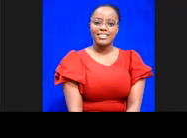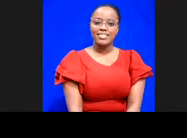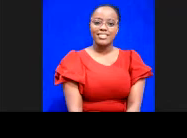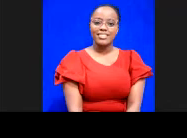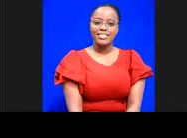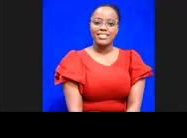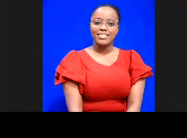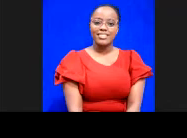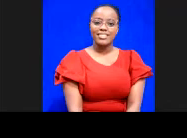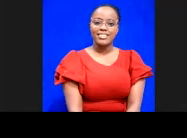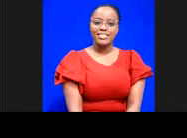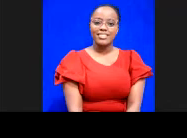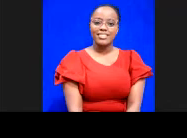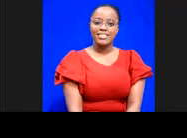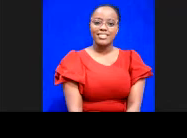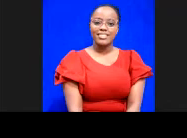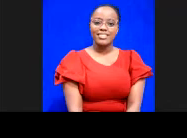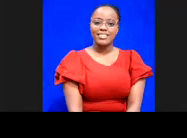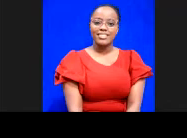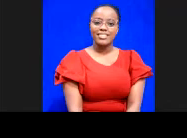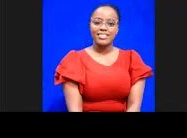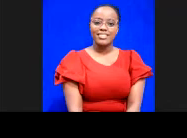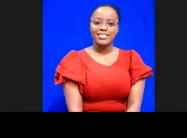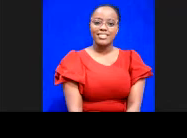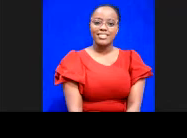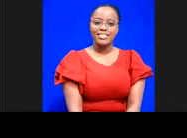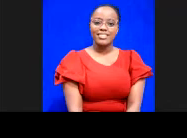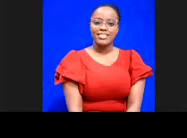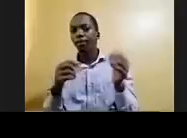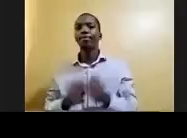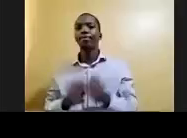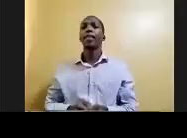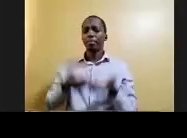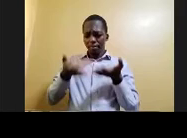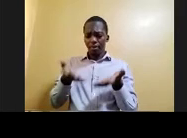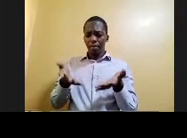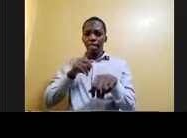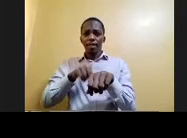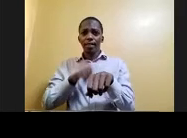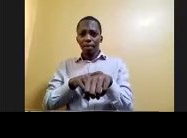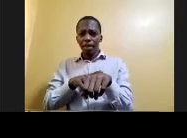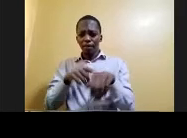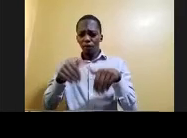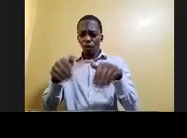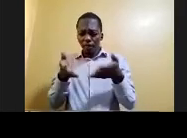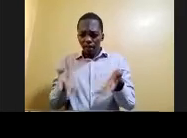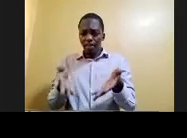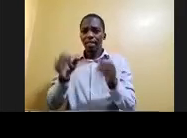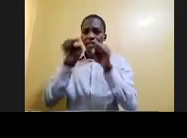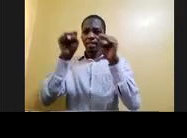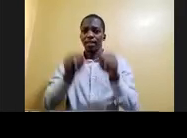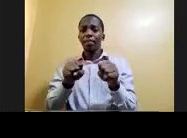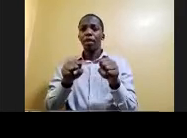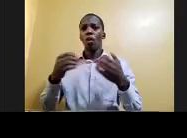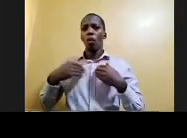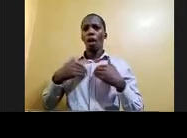of conformity. What does that mean? Well, at the present time, under the current system, we have this